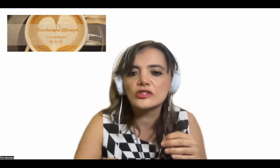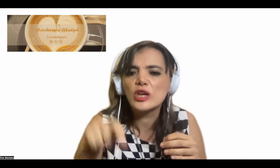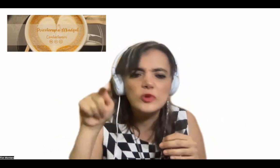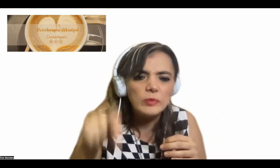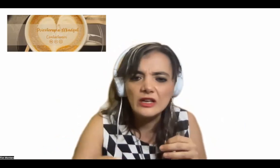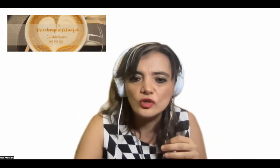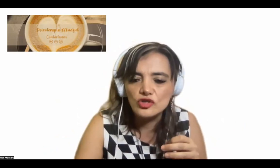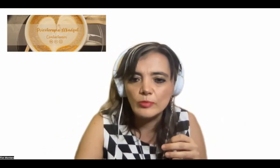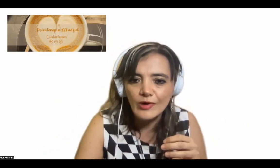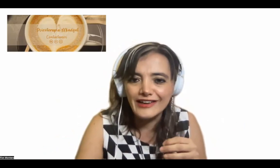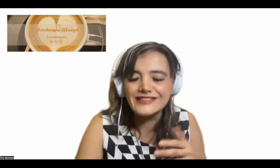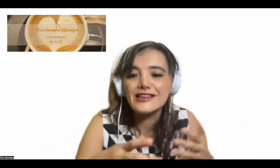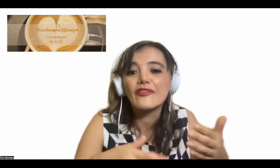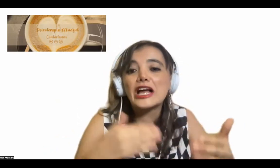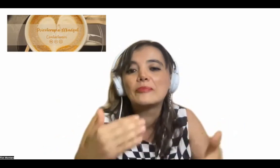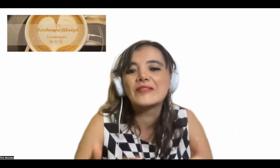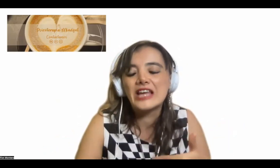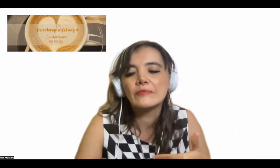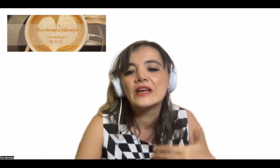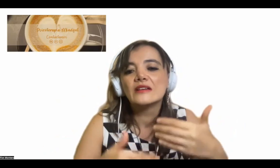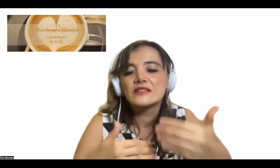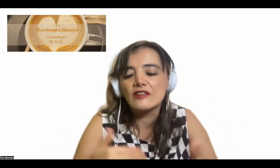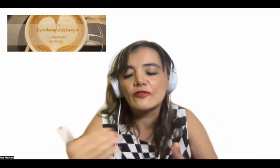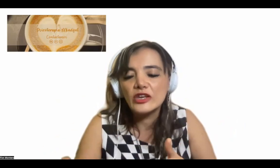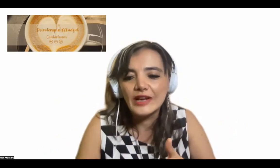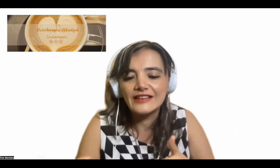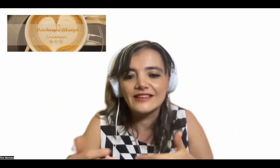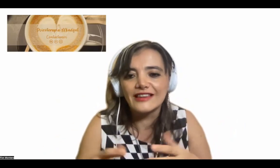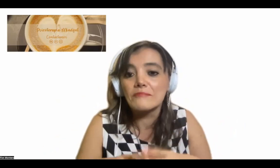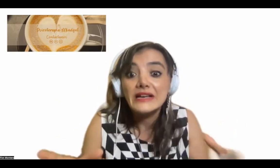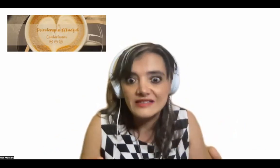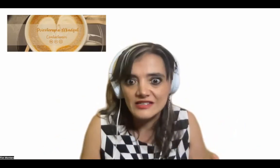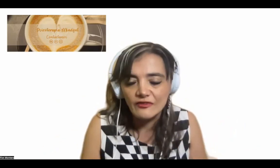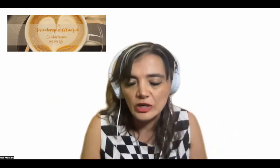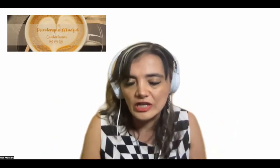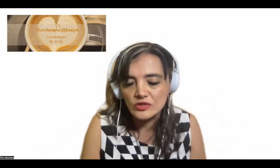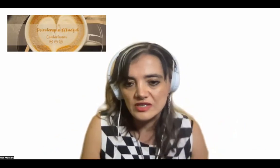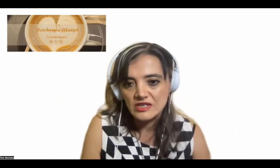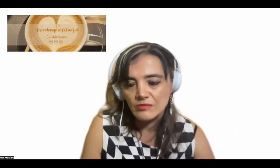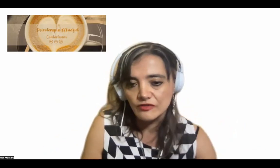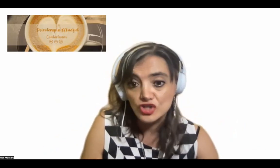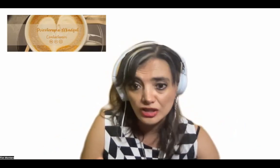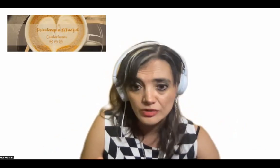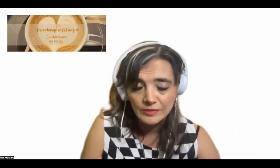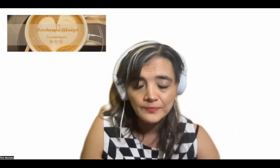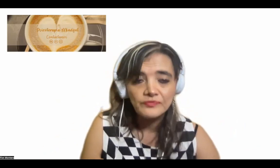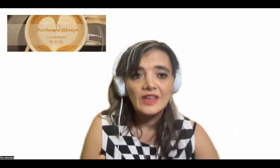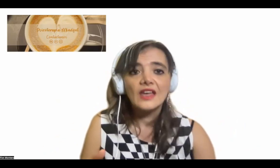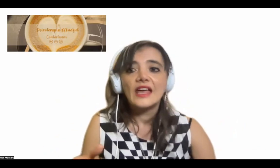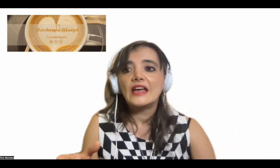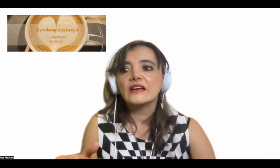now, I'm going to keep you beating so you stop crying, instead of helping them self-regulate, they mess the self-regulation system of their